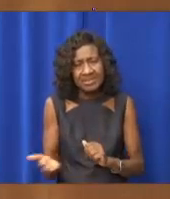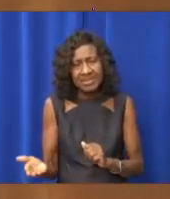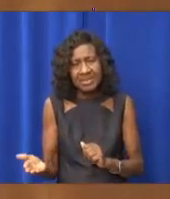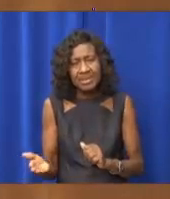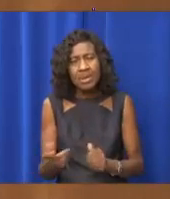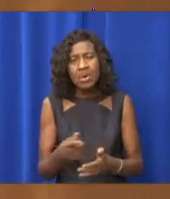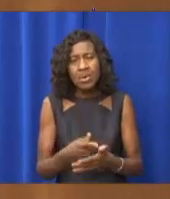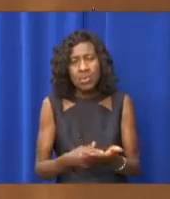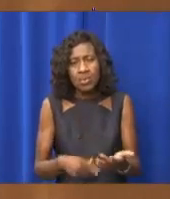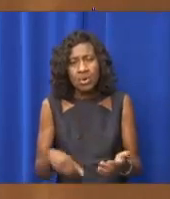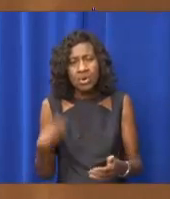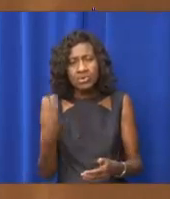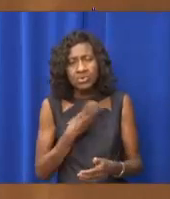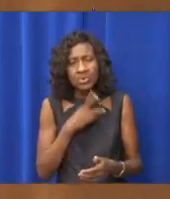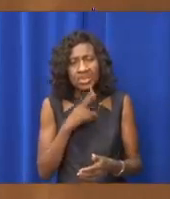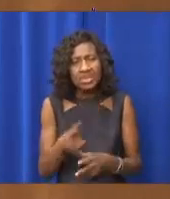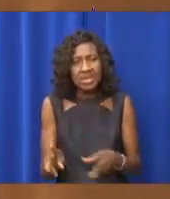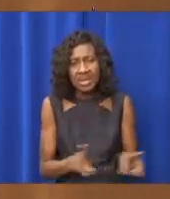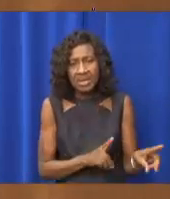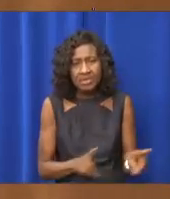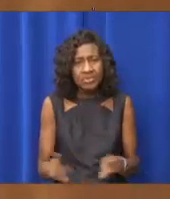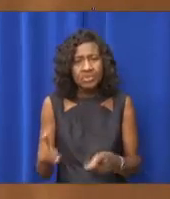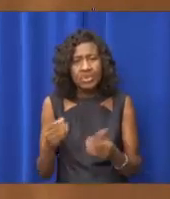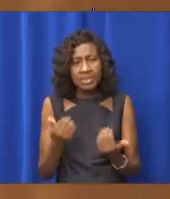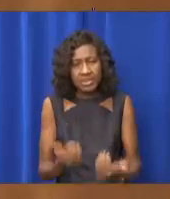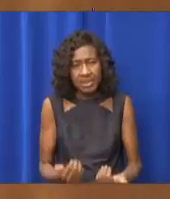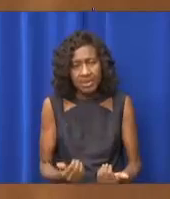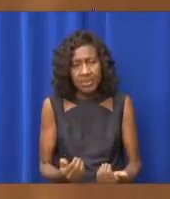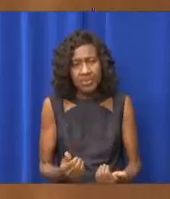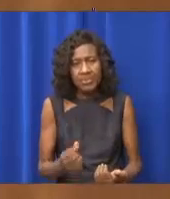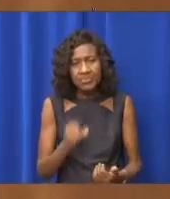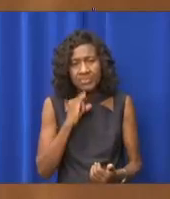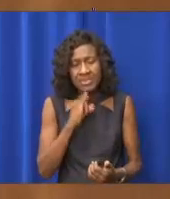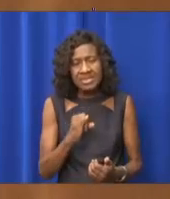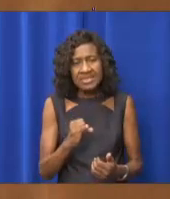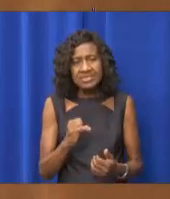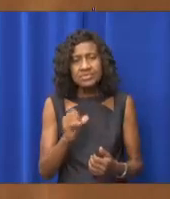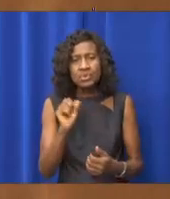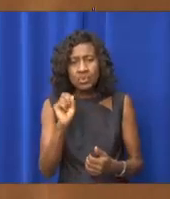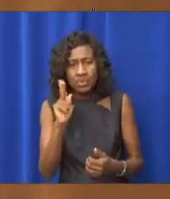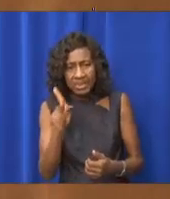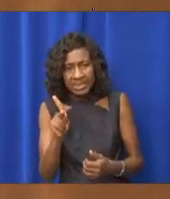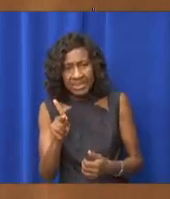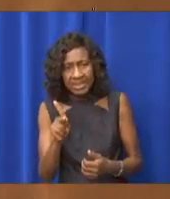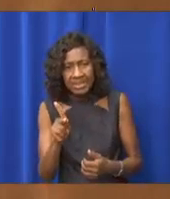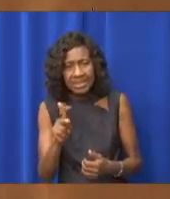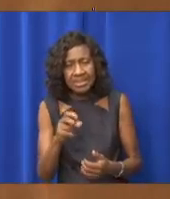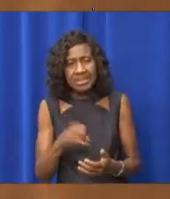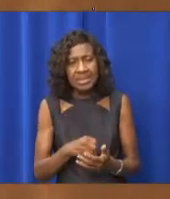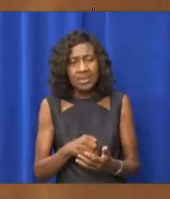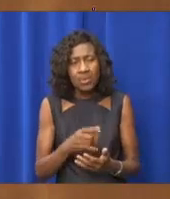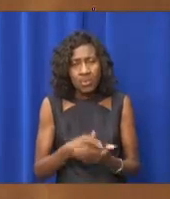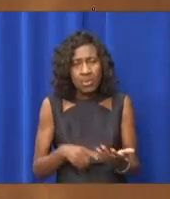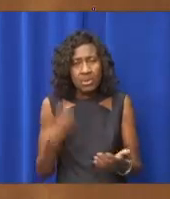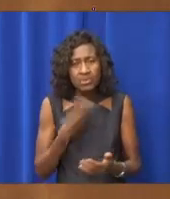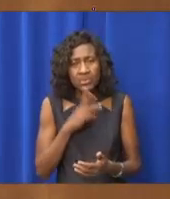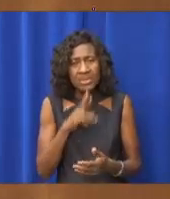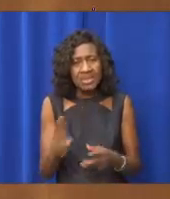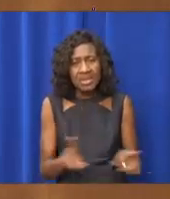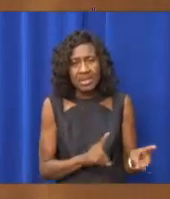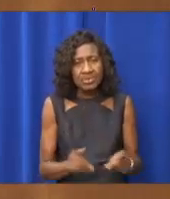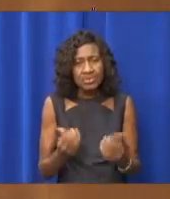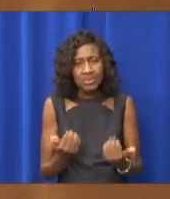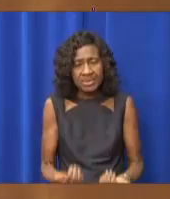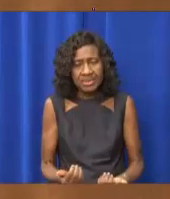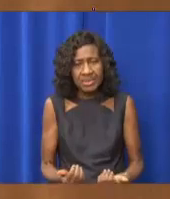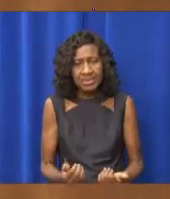of who actually has it and expanding that as much as we can to isolate the infected people and protect the public is the